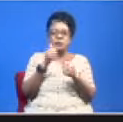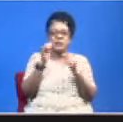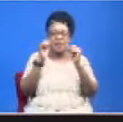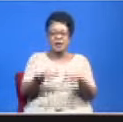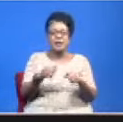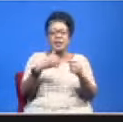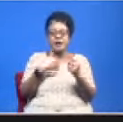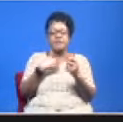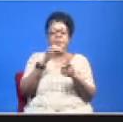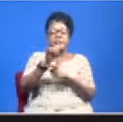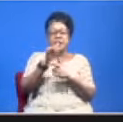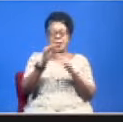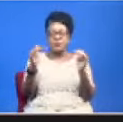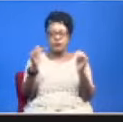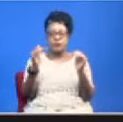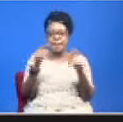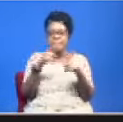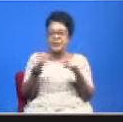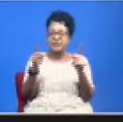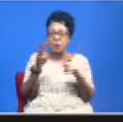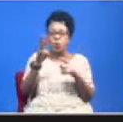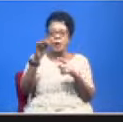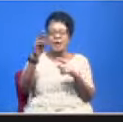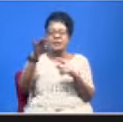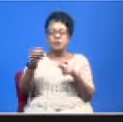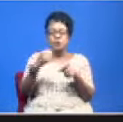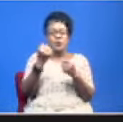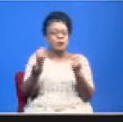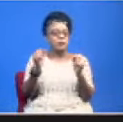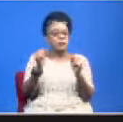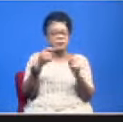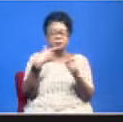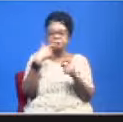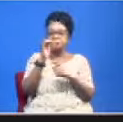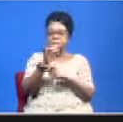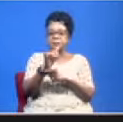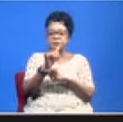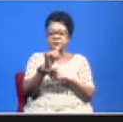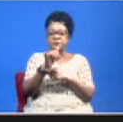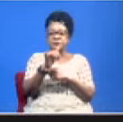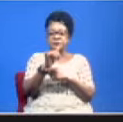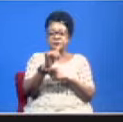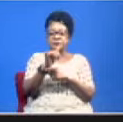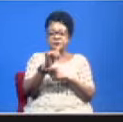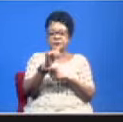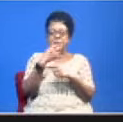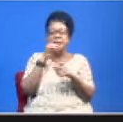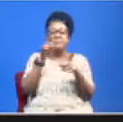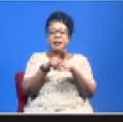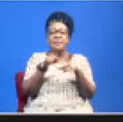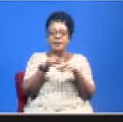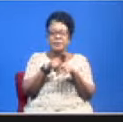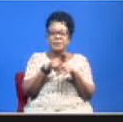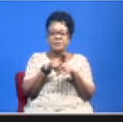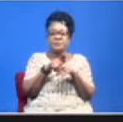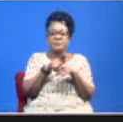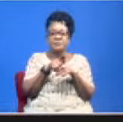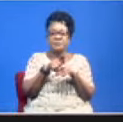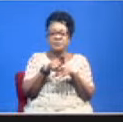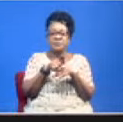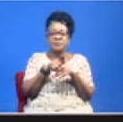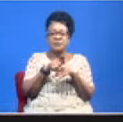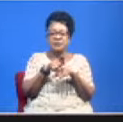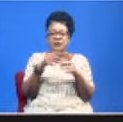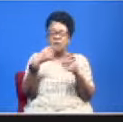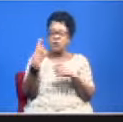to 11. But Willis, you can't count to get two. Therefore, I don't know who killed my brother. Don't have much. We